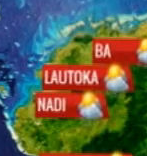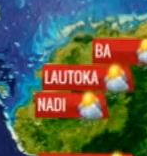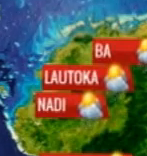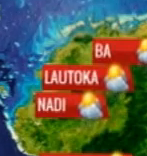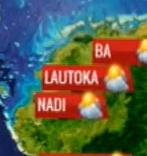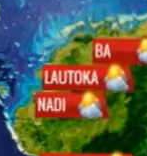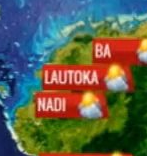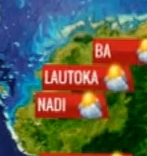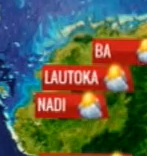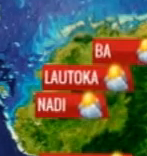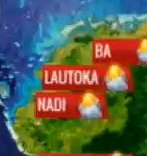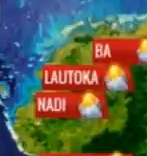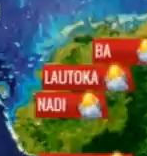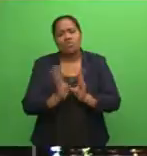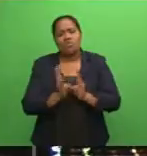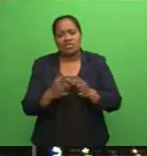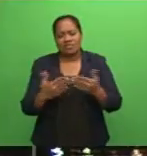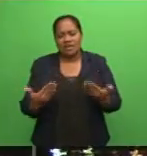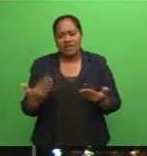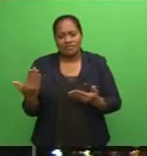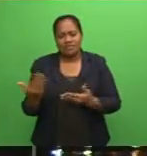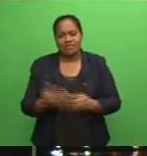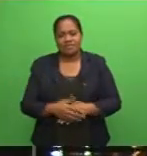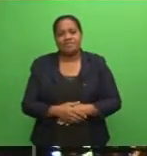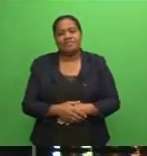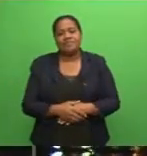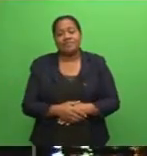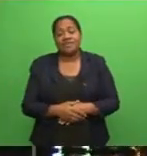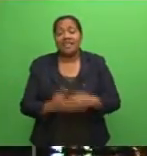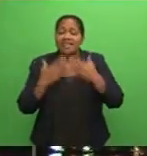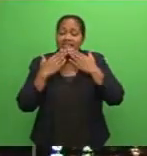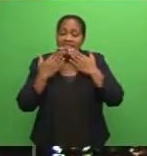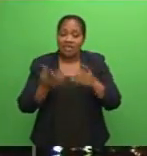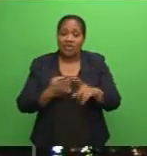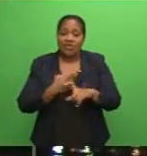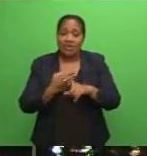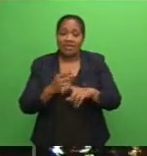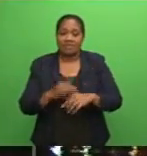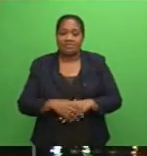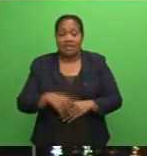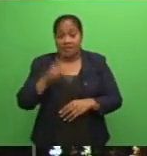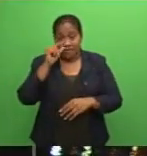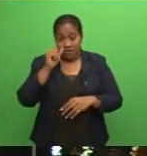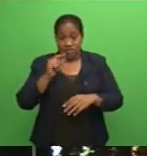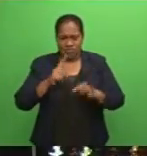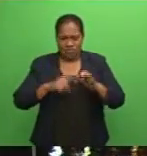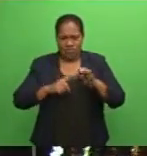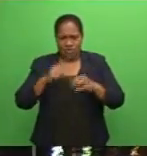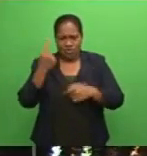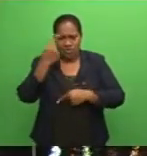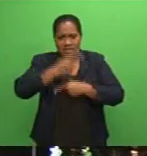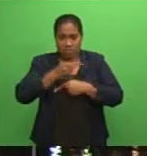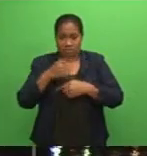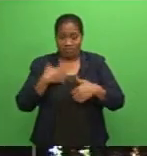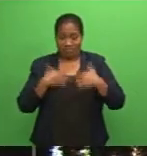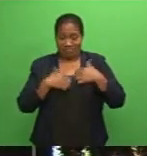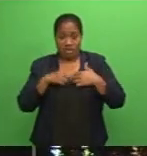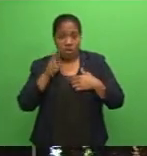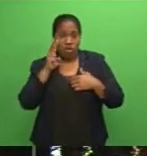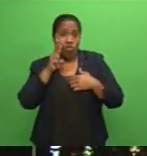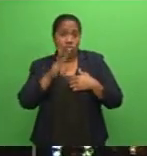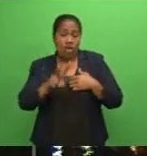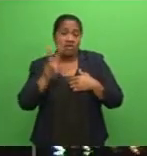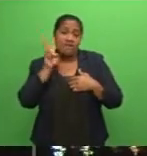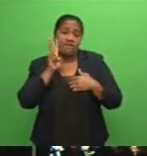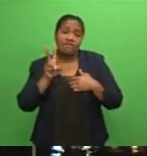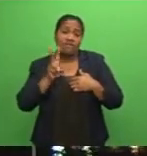weather for now. Back to Jackie. Thanks so much for that, Kritika. In Fijian Pulse tonight, we asked, are you excited to watch the Vodafone Premier League matches